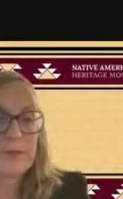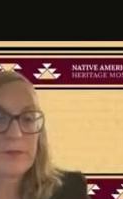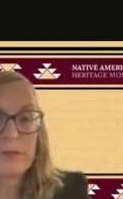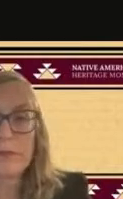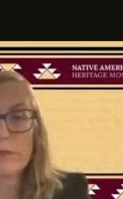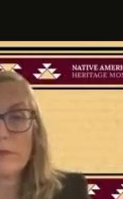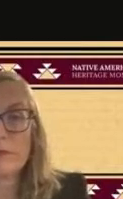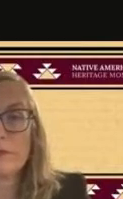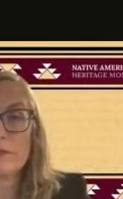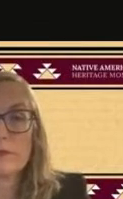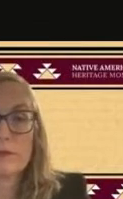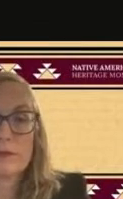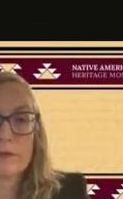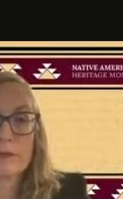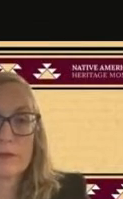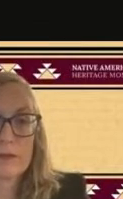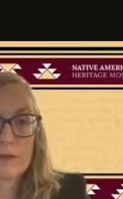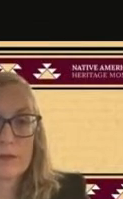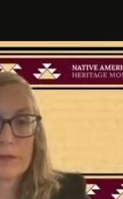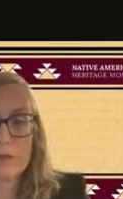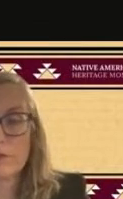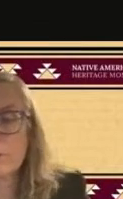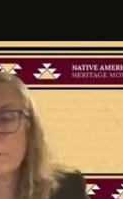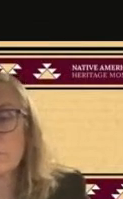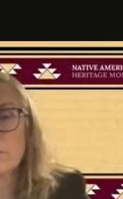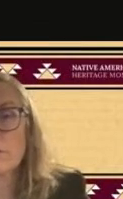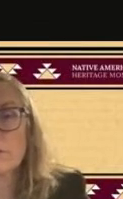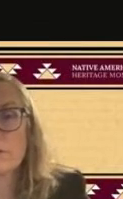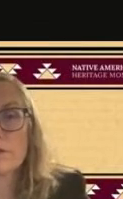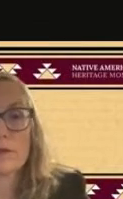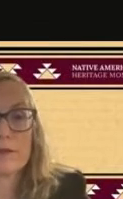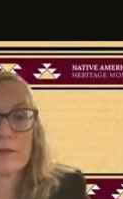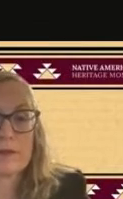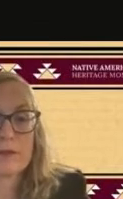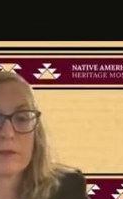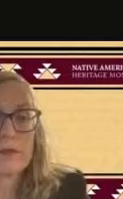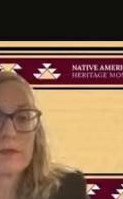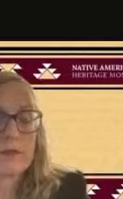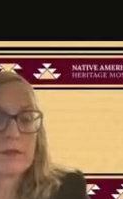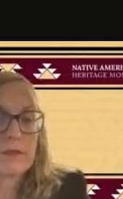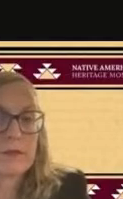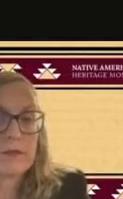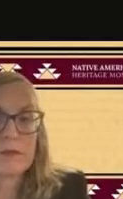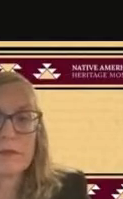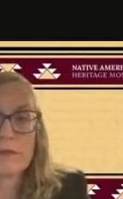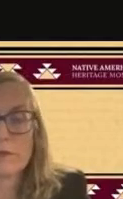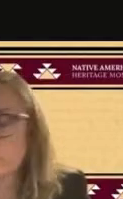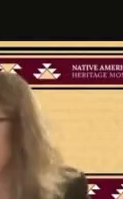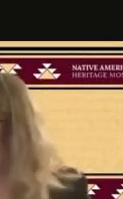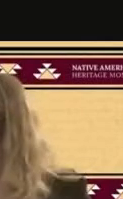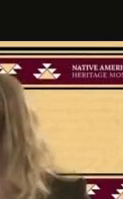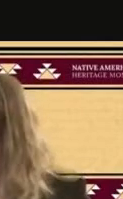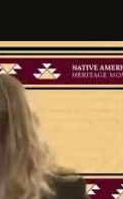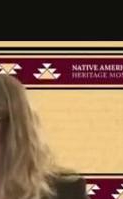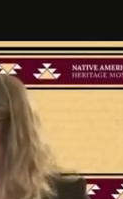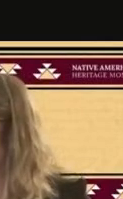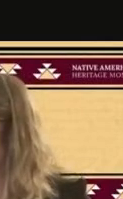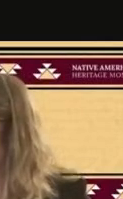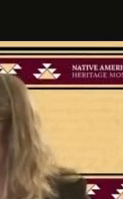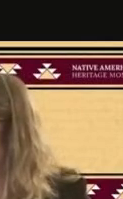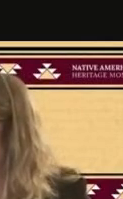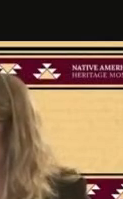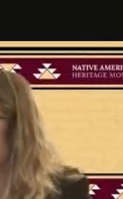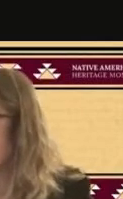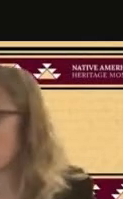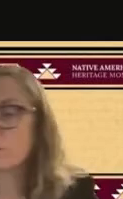The second statement was, is there something you would like to see changed in this list? 9 responders indicated they didn't